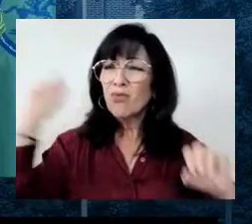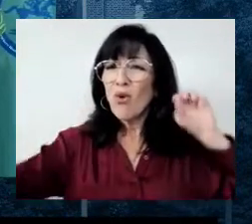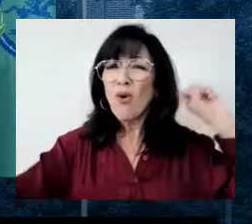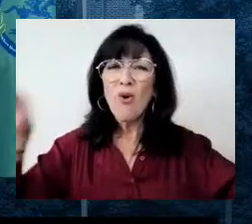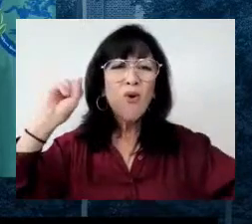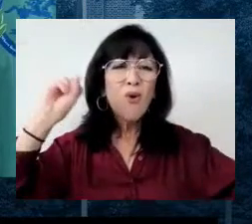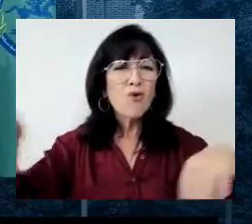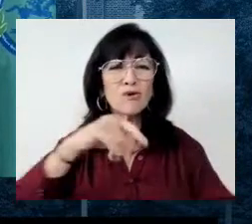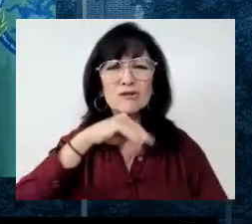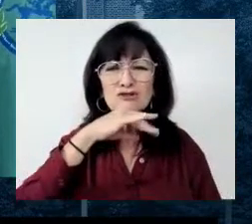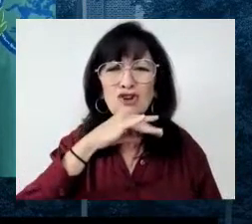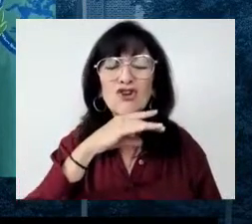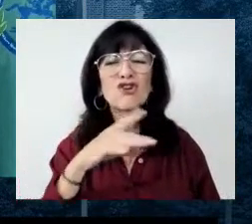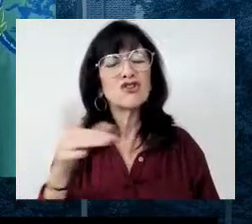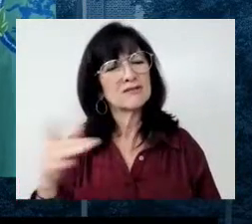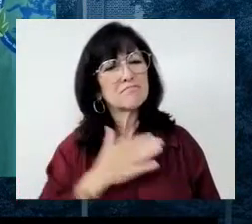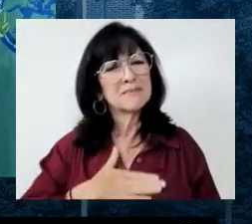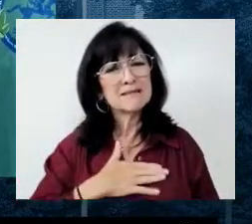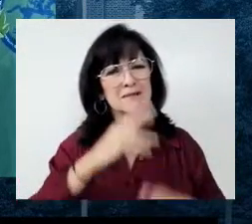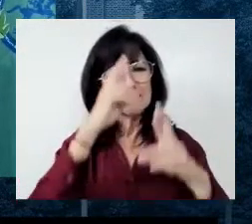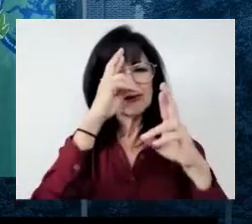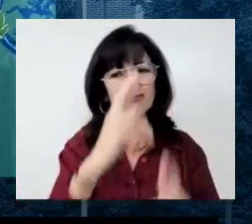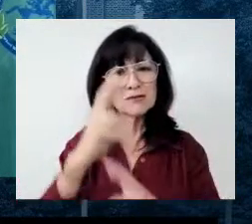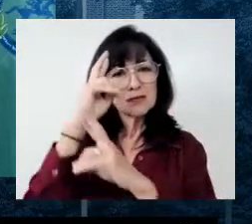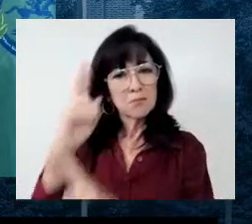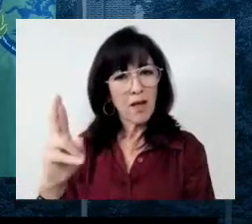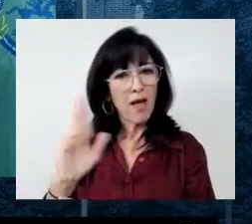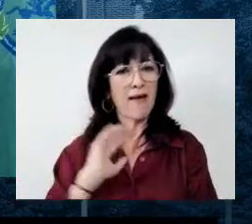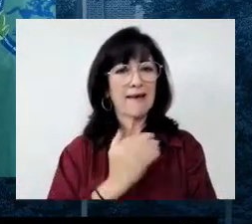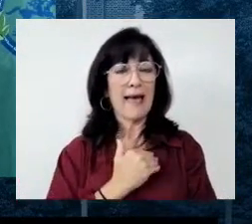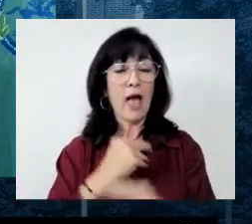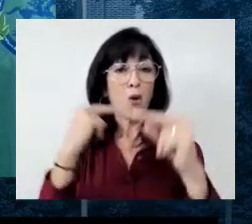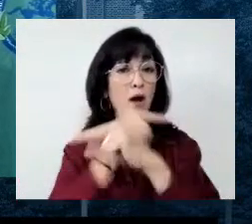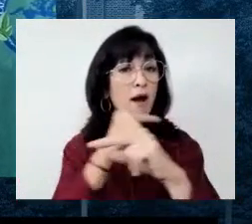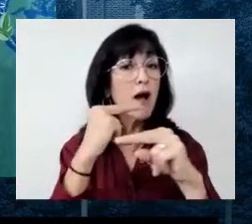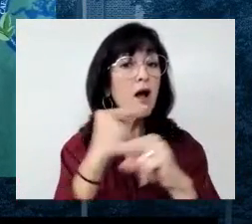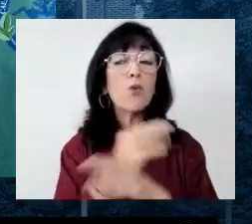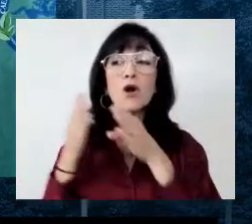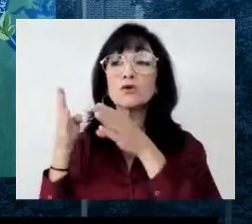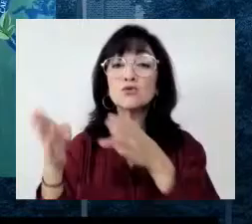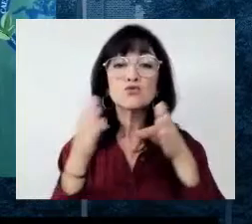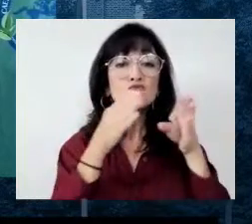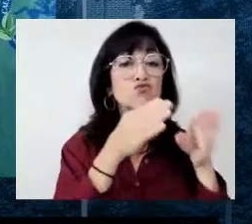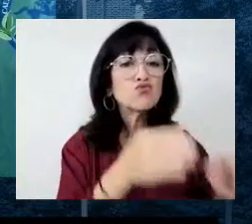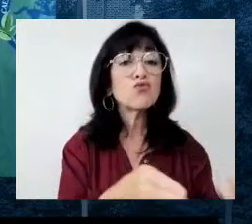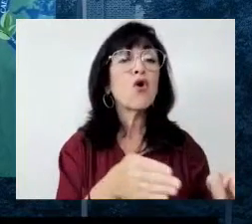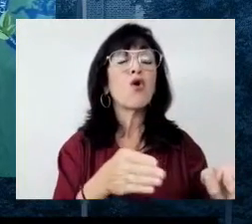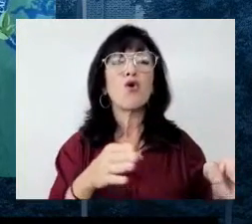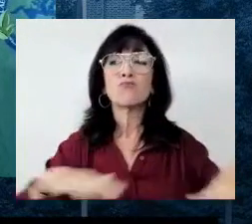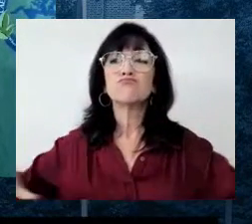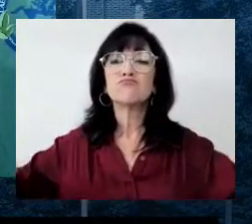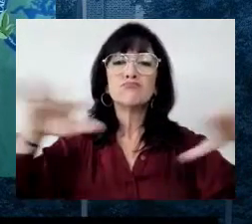state, our highways and byways clean, I think it's important also so that we bring young people